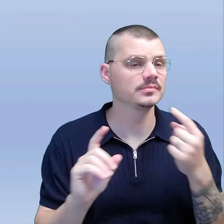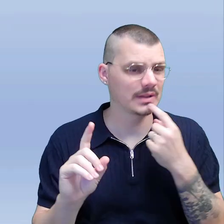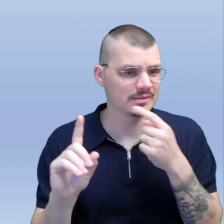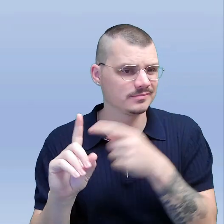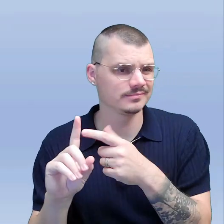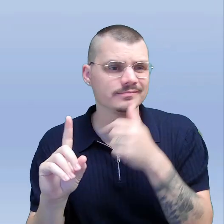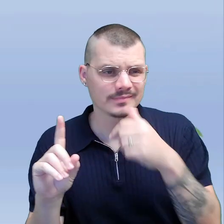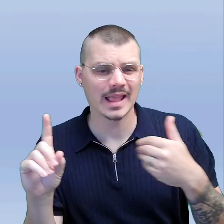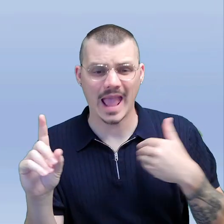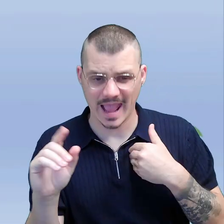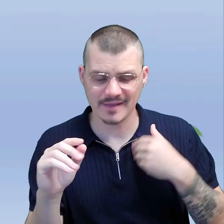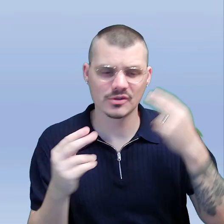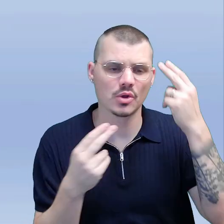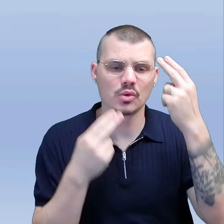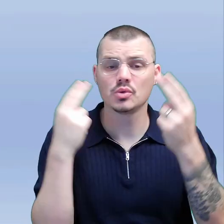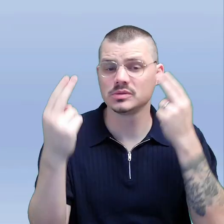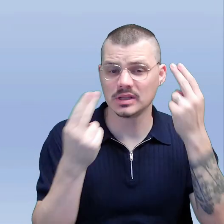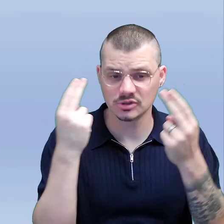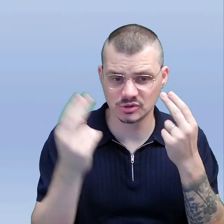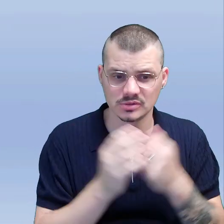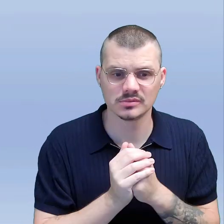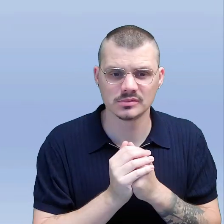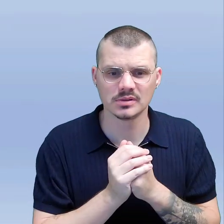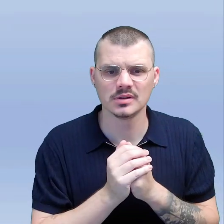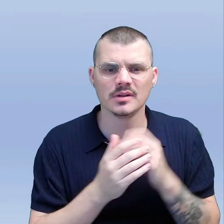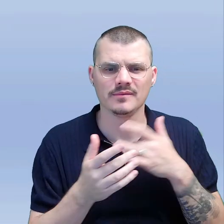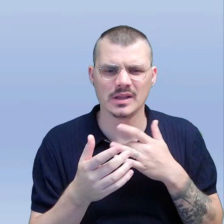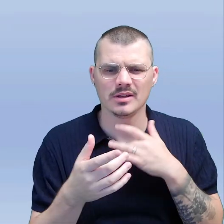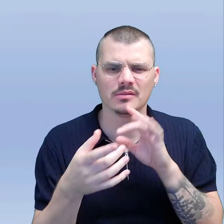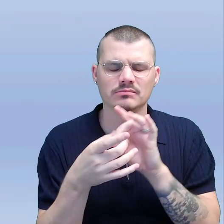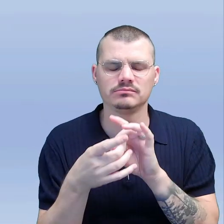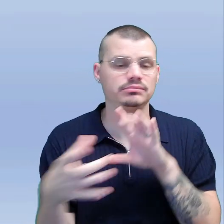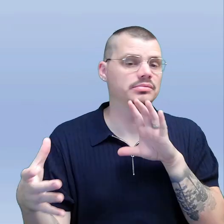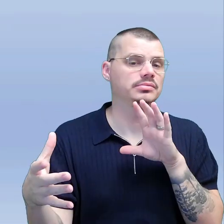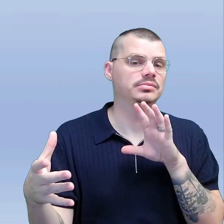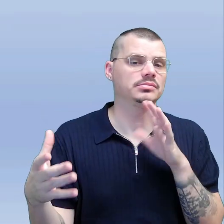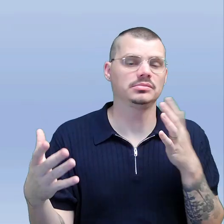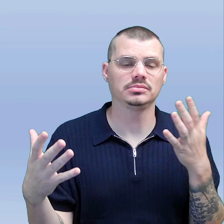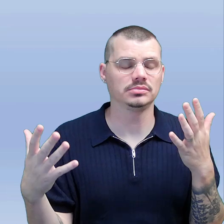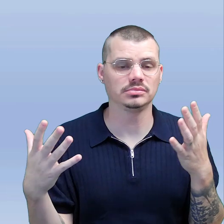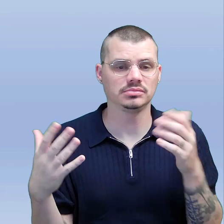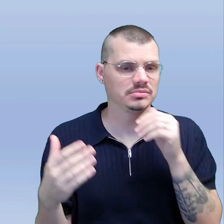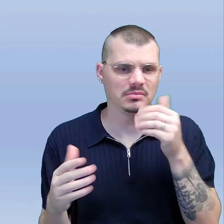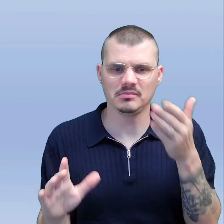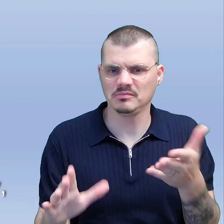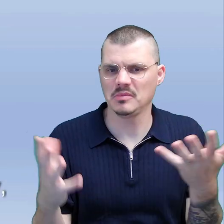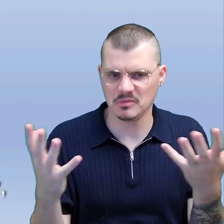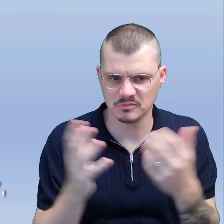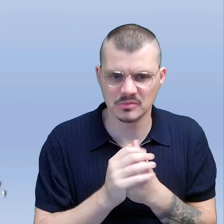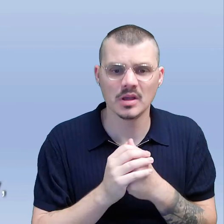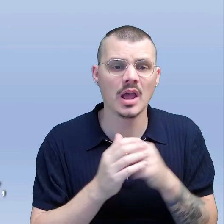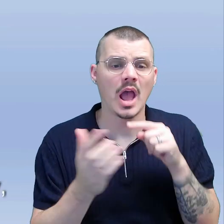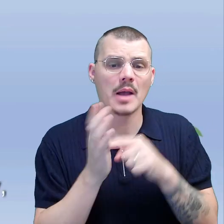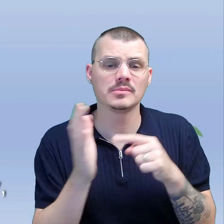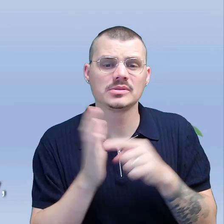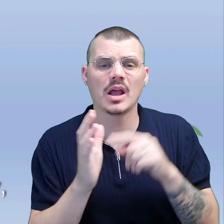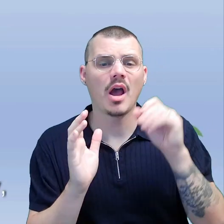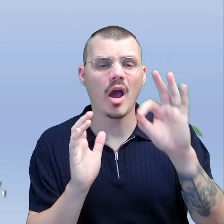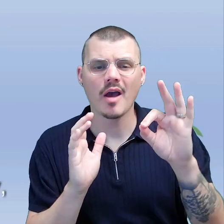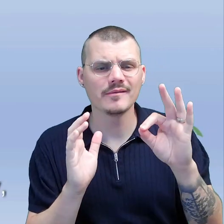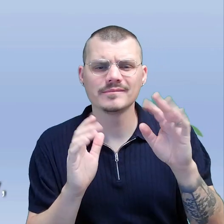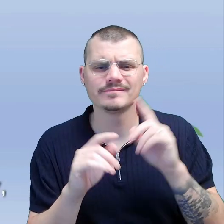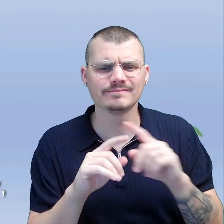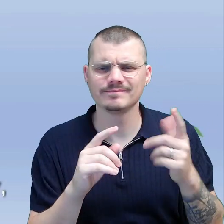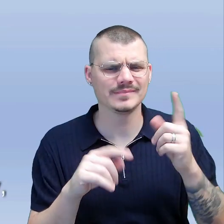had hallucinations, detached episodes, spacing out, episodes of